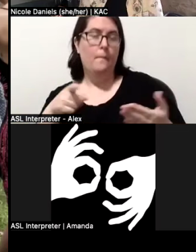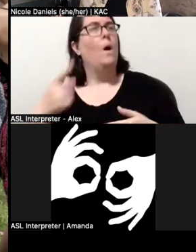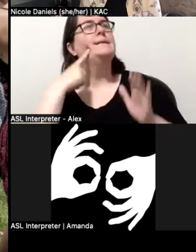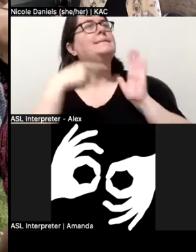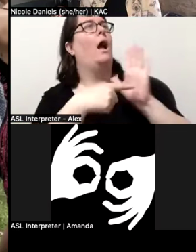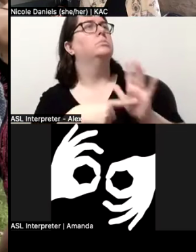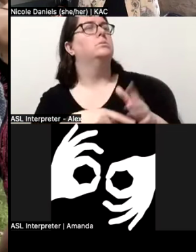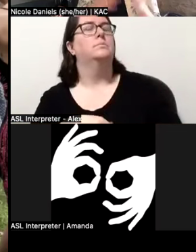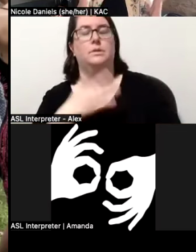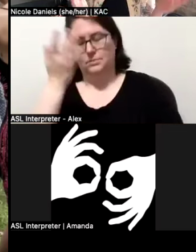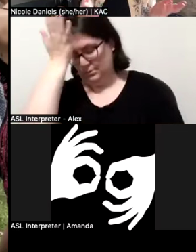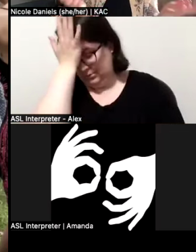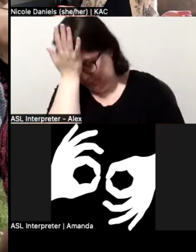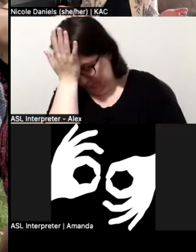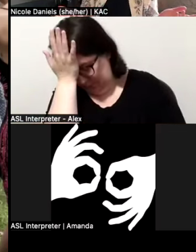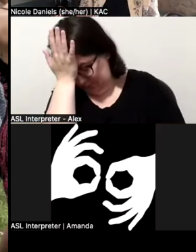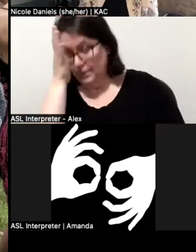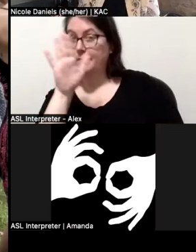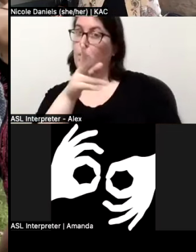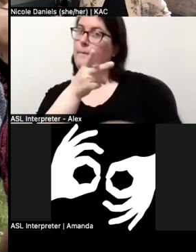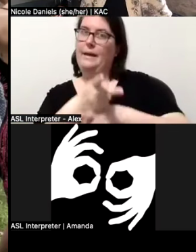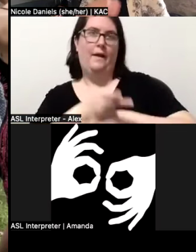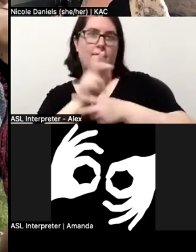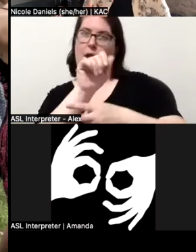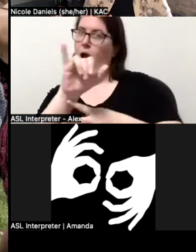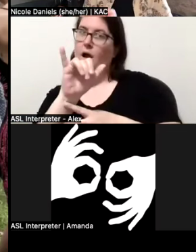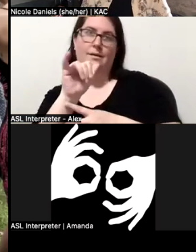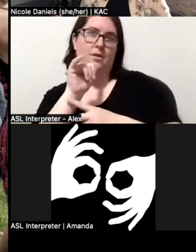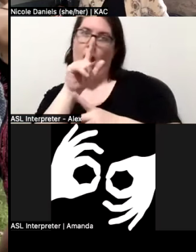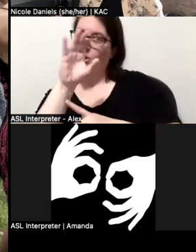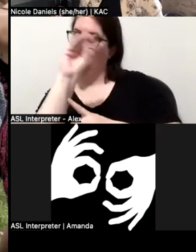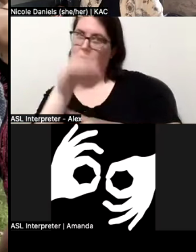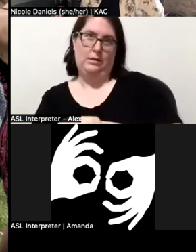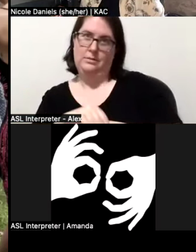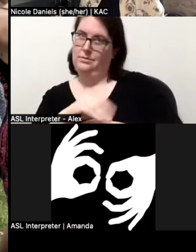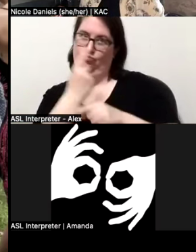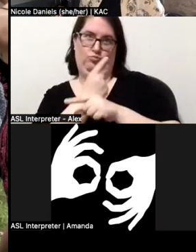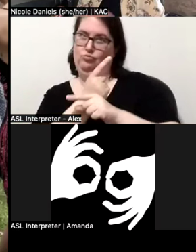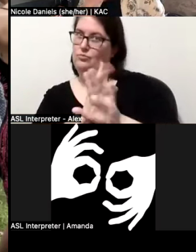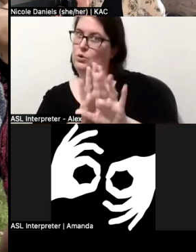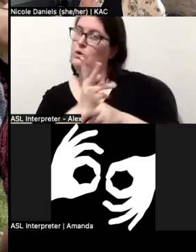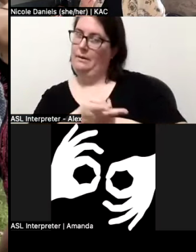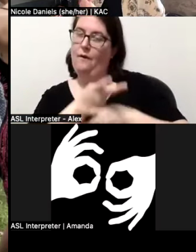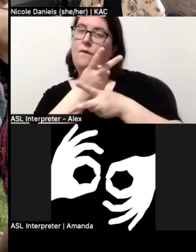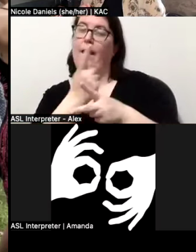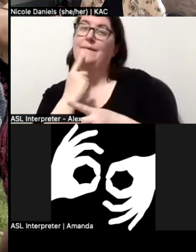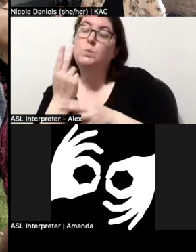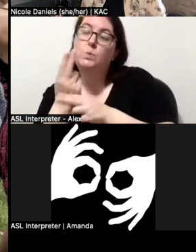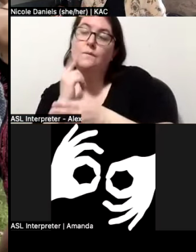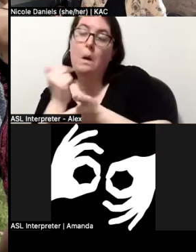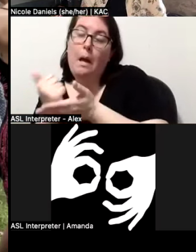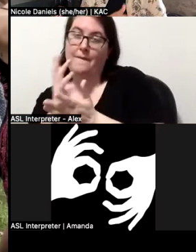examples. So again, just be careful of that and make sure that you're reviewing those forms or those